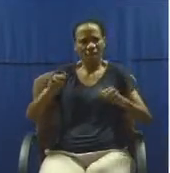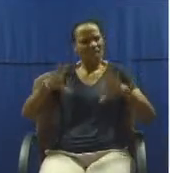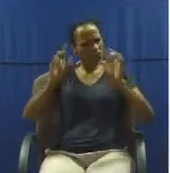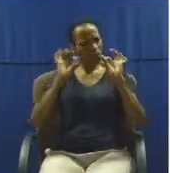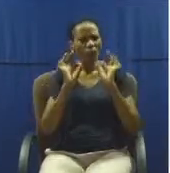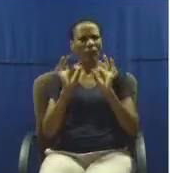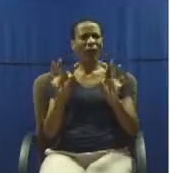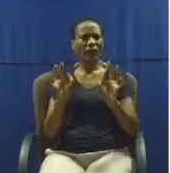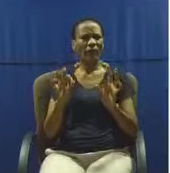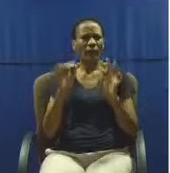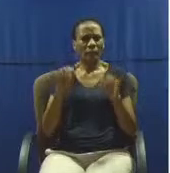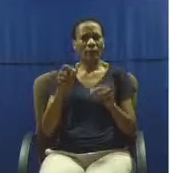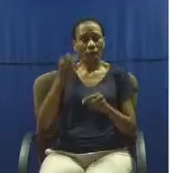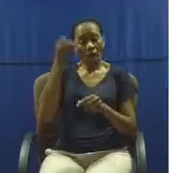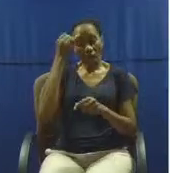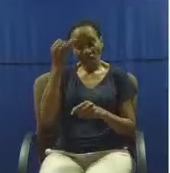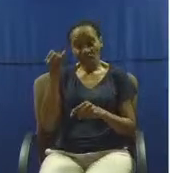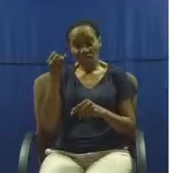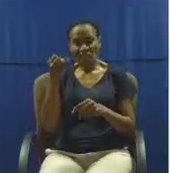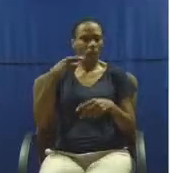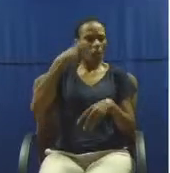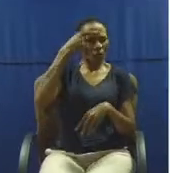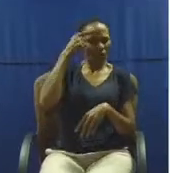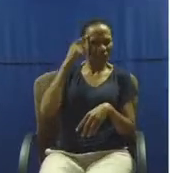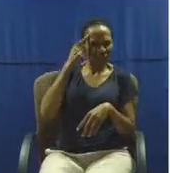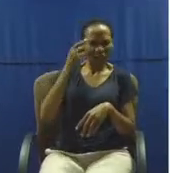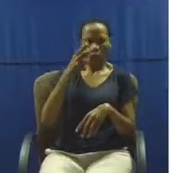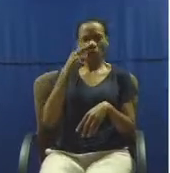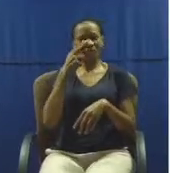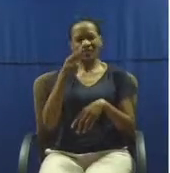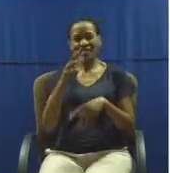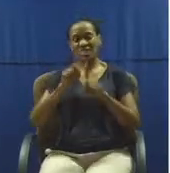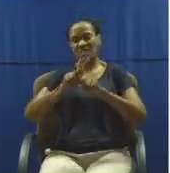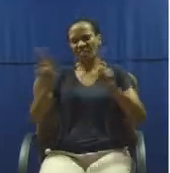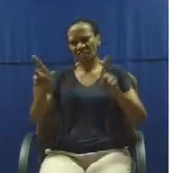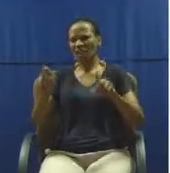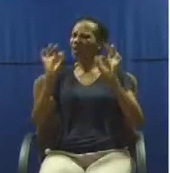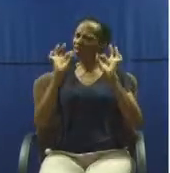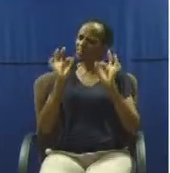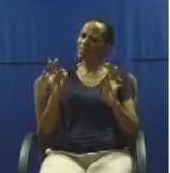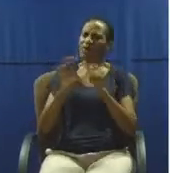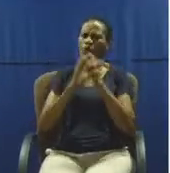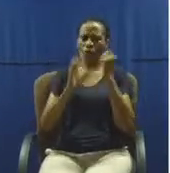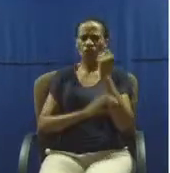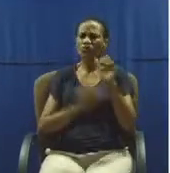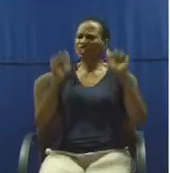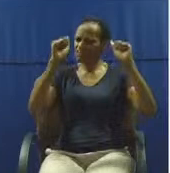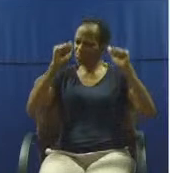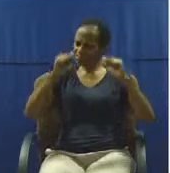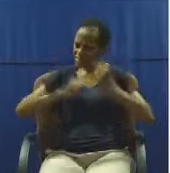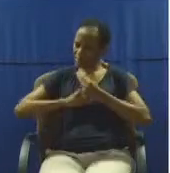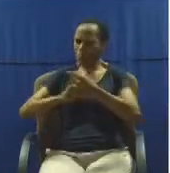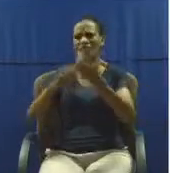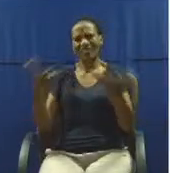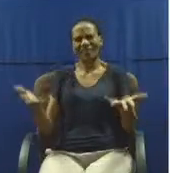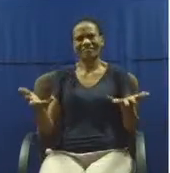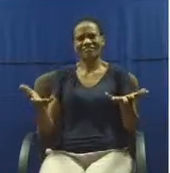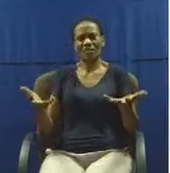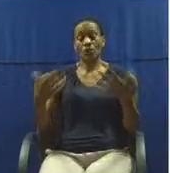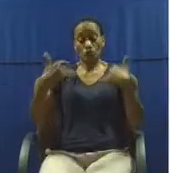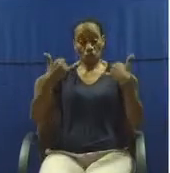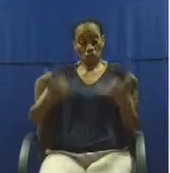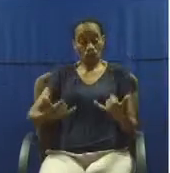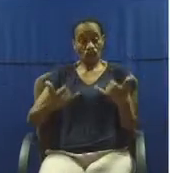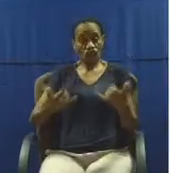differently. And that is the beauty of our constitutional architecture. So in this regard,